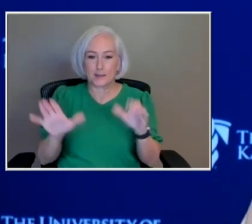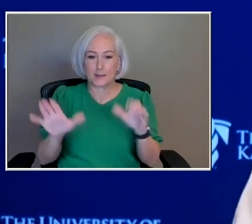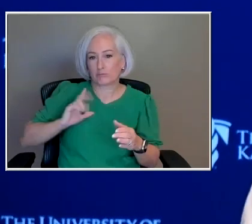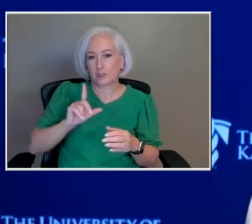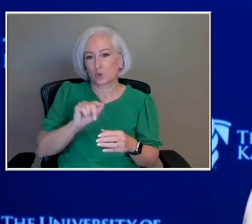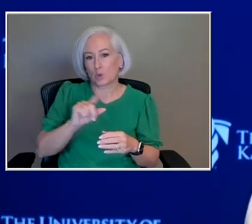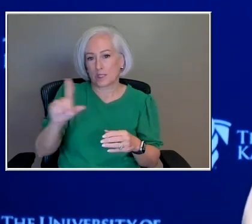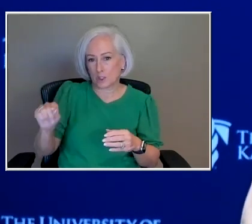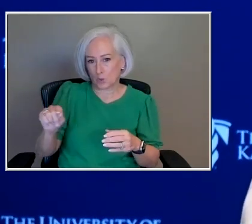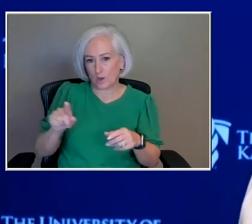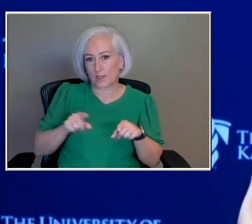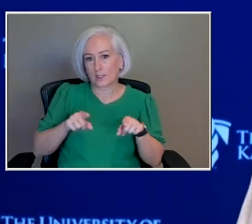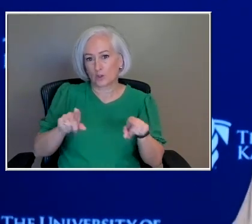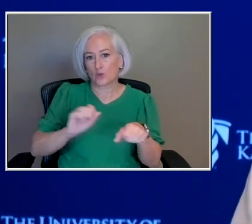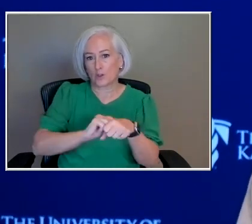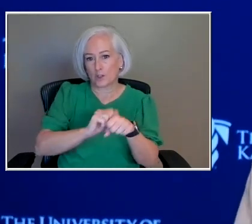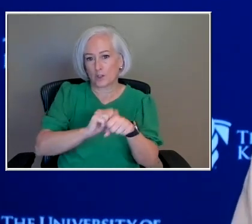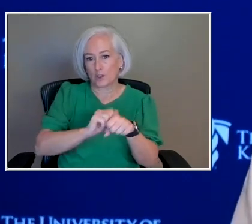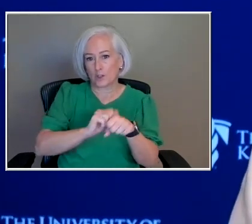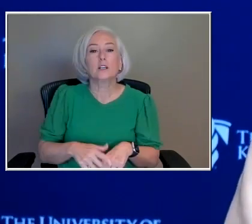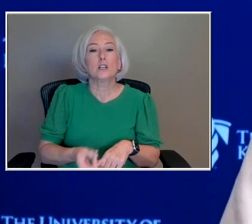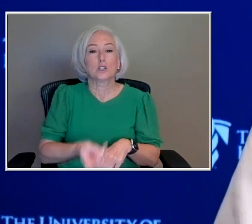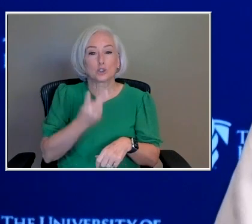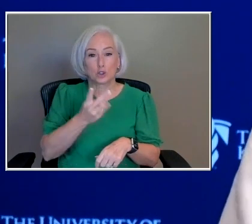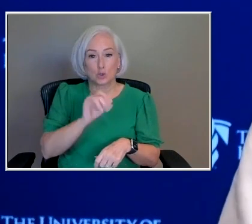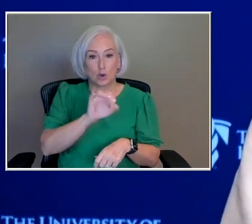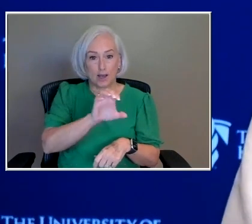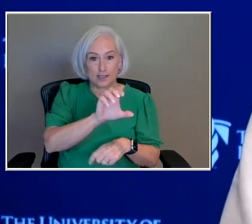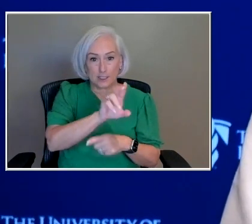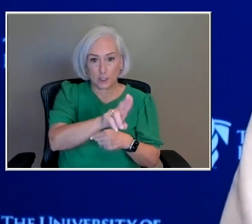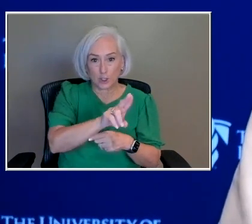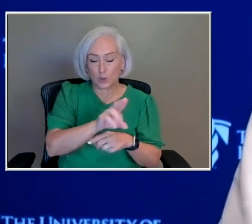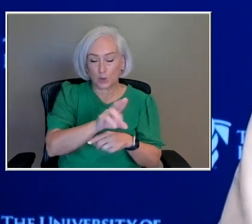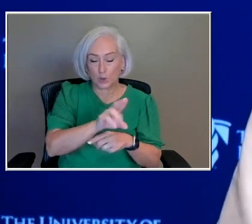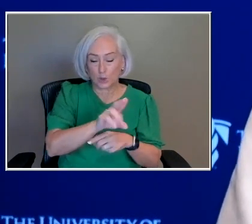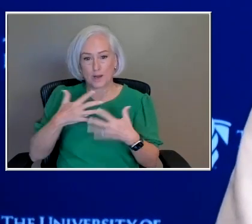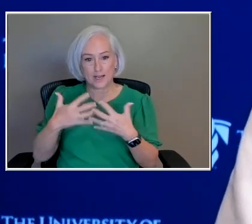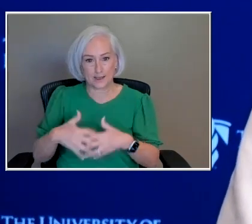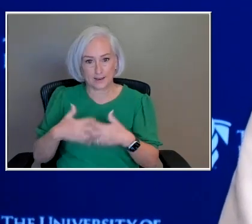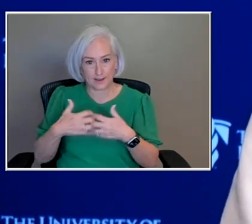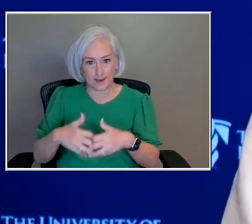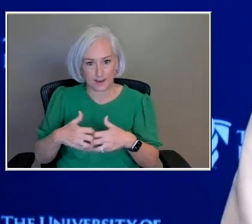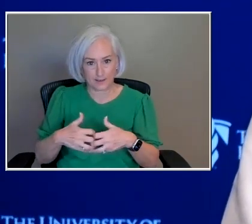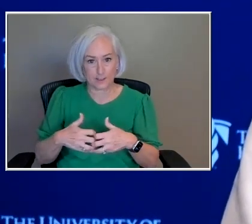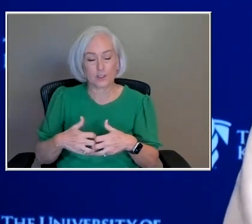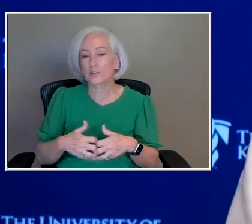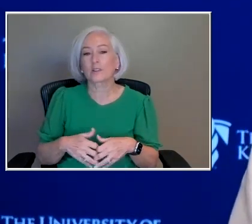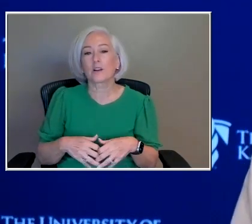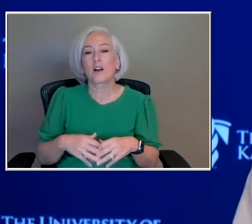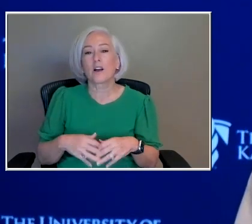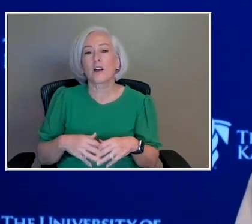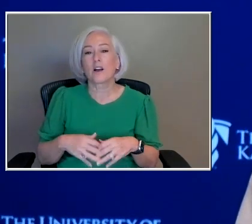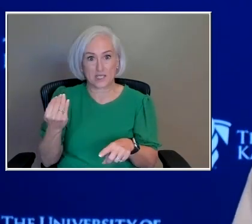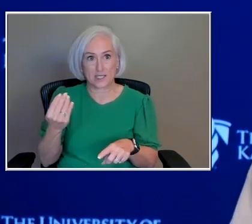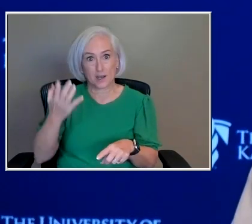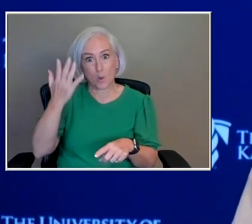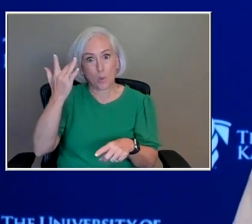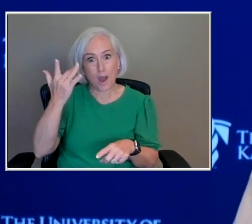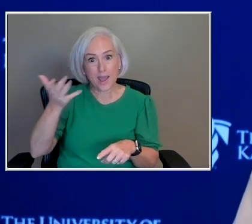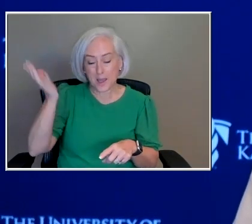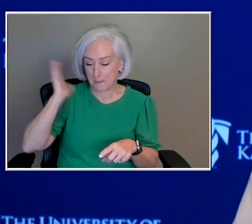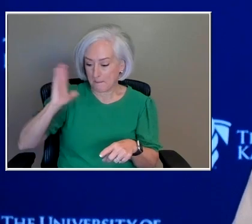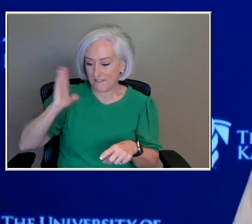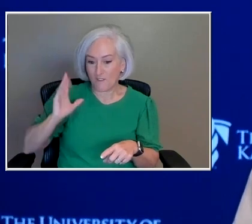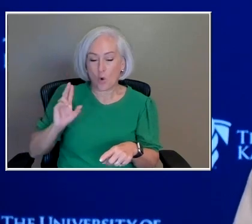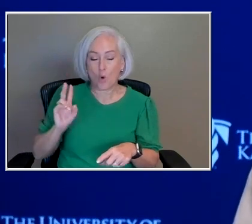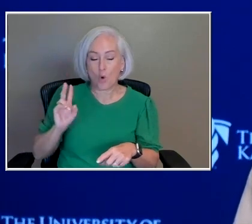ICU and none on the ventilators of those 14 active infections, which is good because we had, I think, up to 20 or 22 active infections. So going